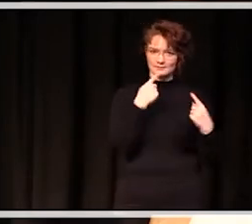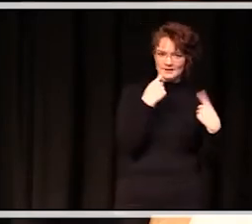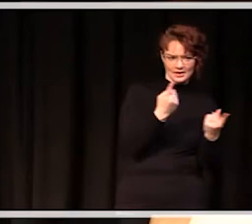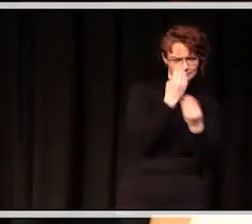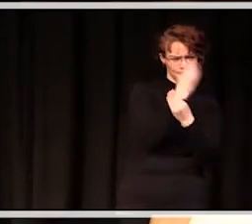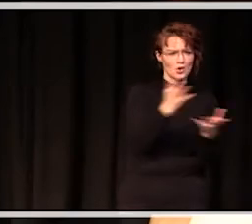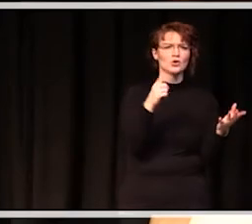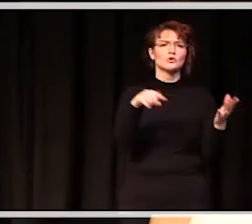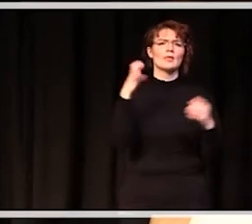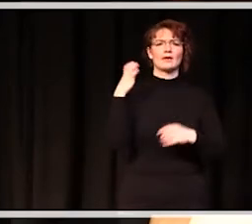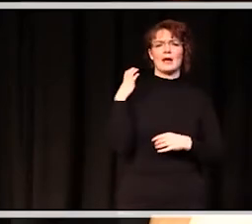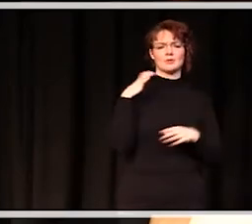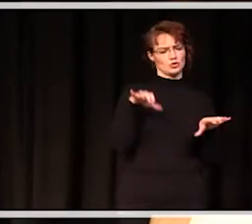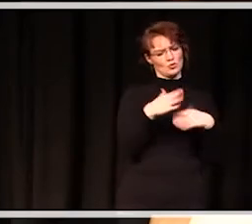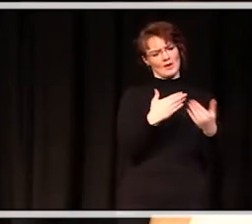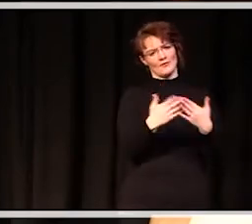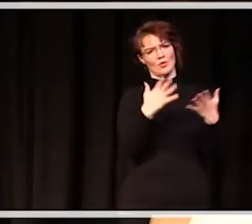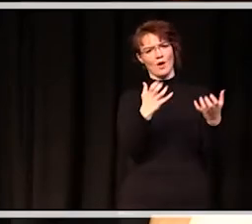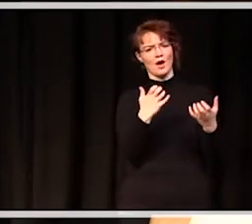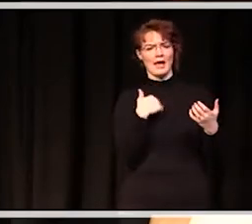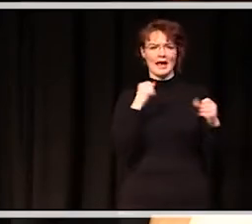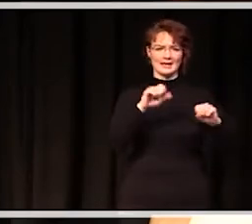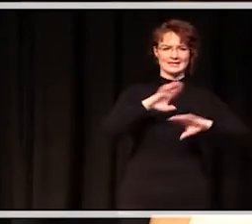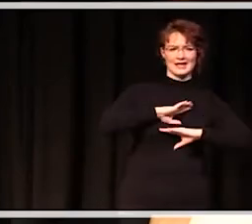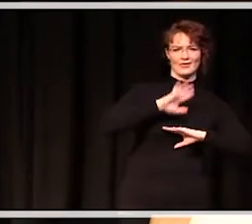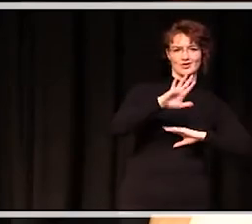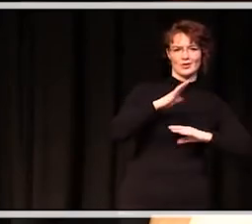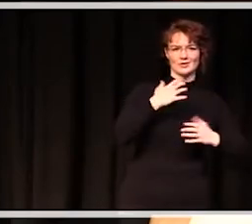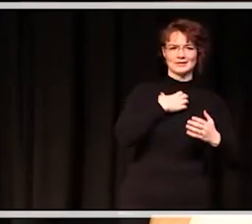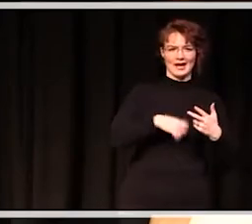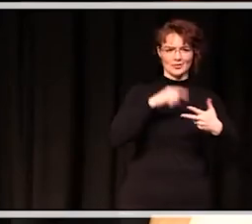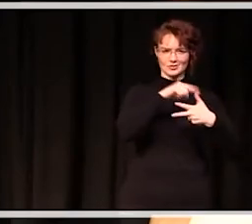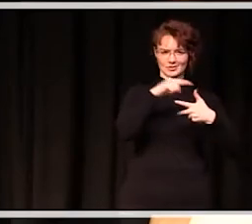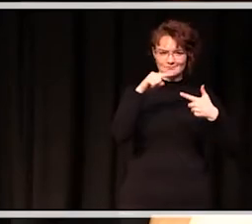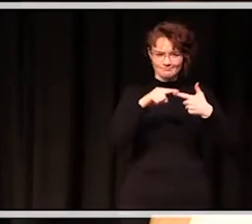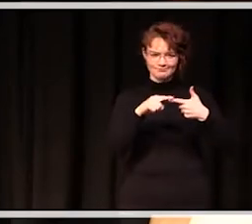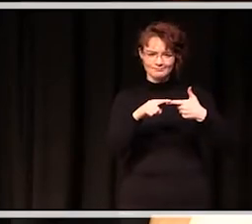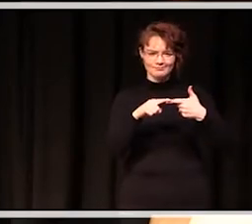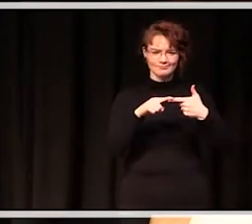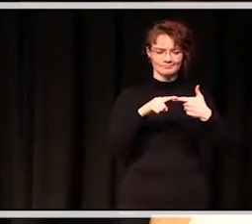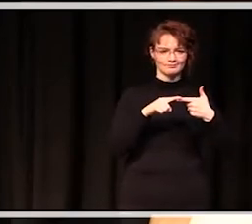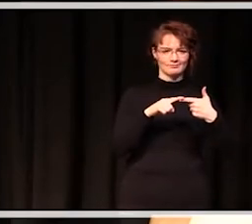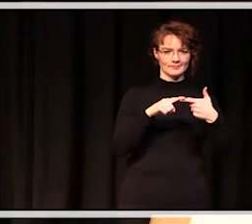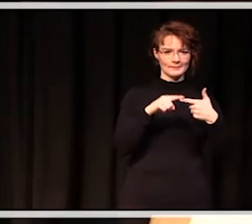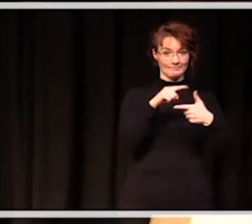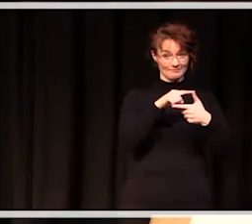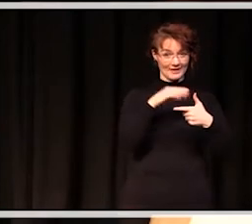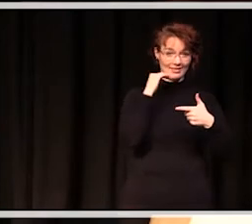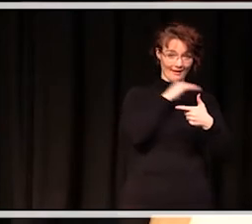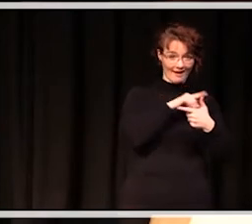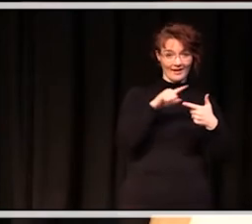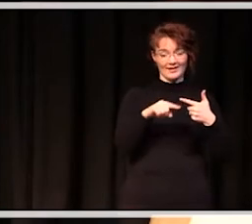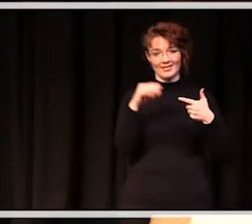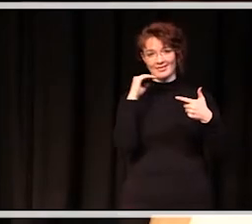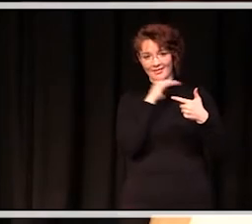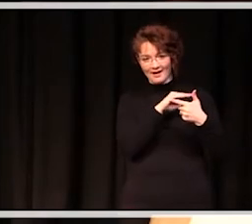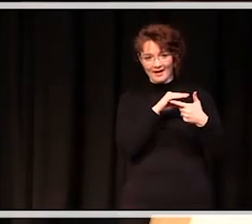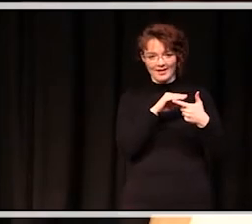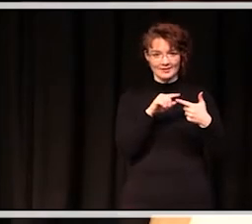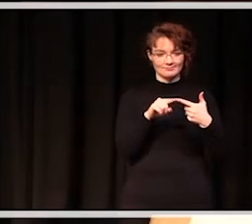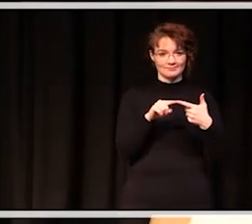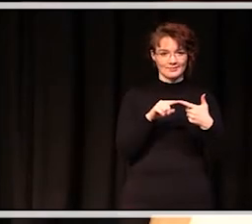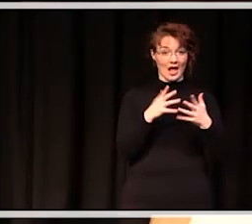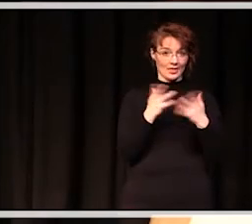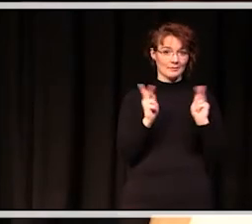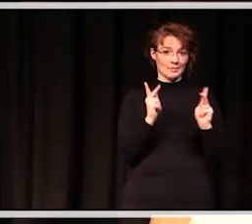as you please. I can satisfy all your desires, and that's a lie, and there are going to be a lot of people who are